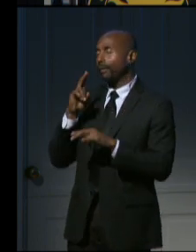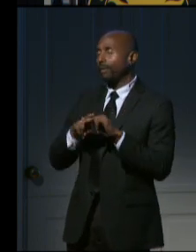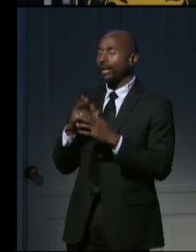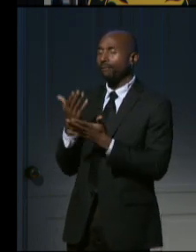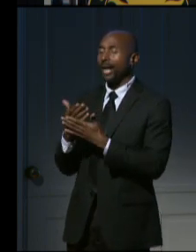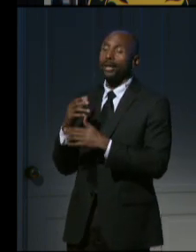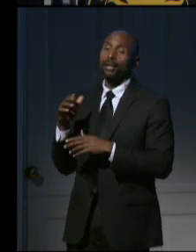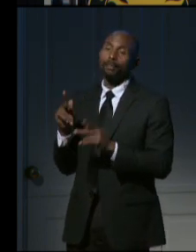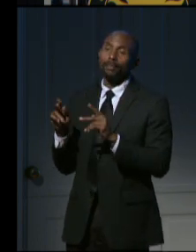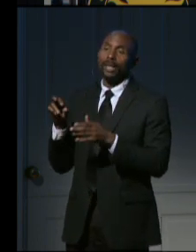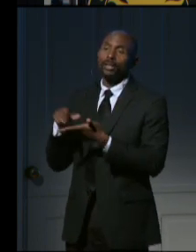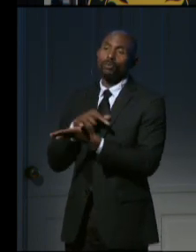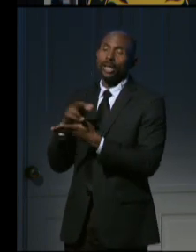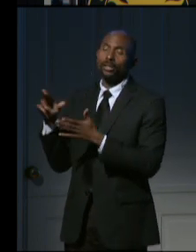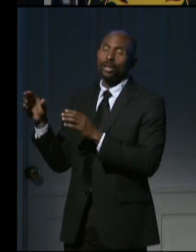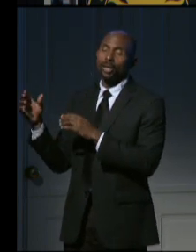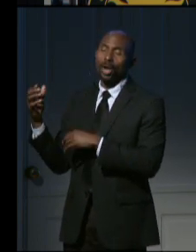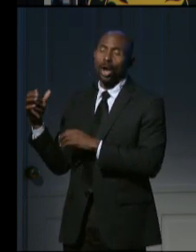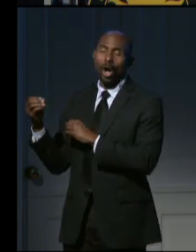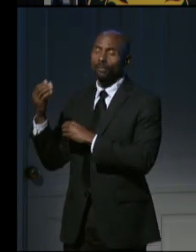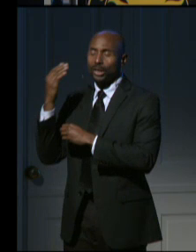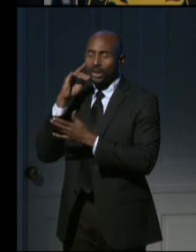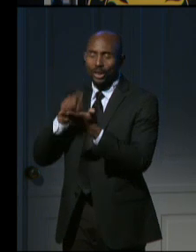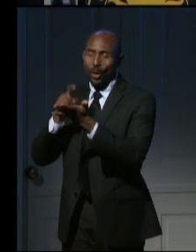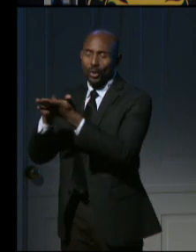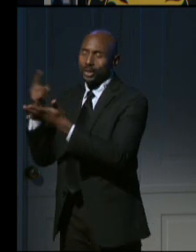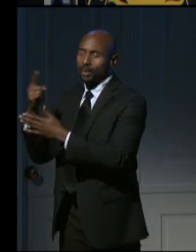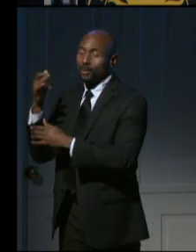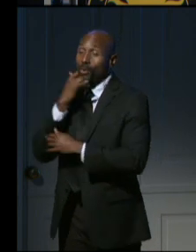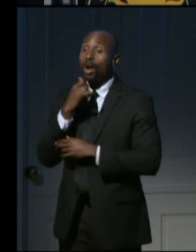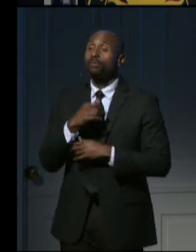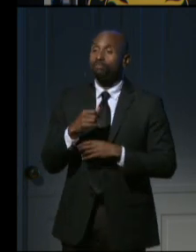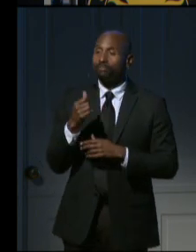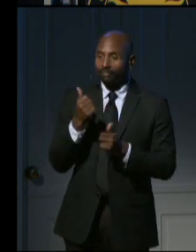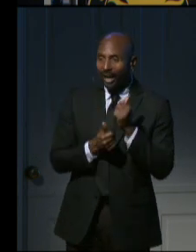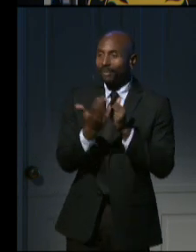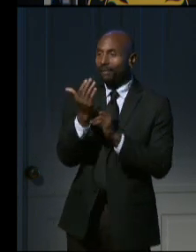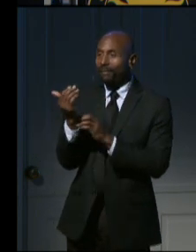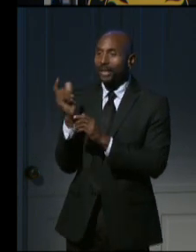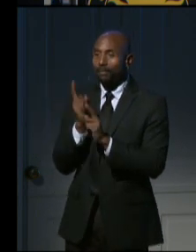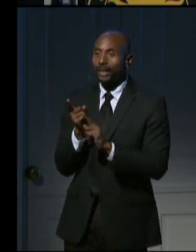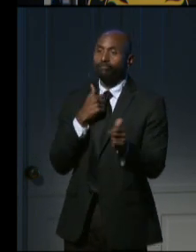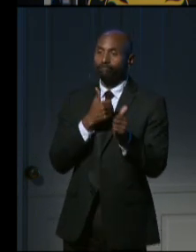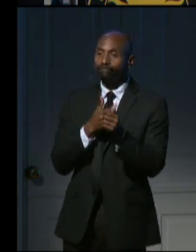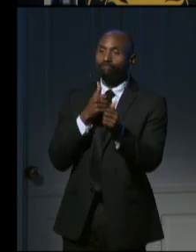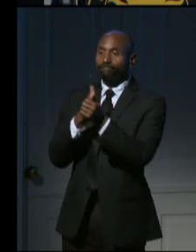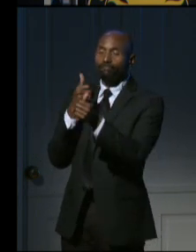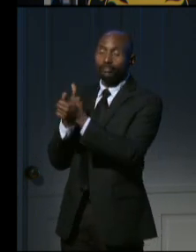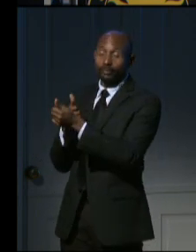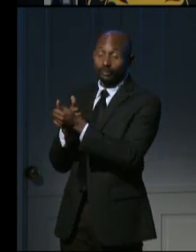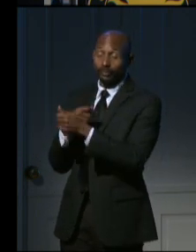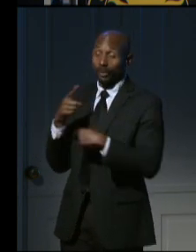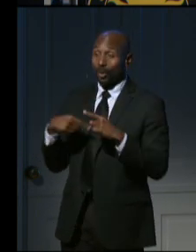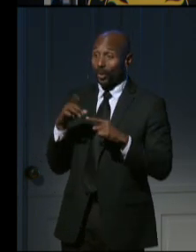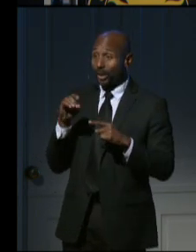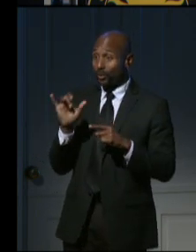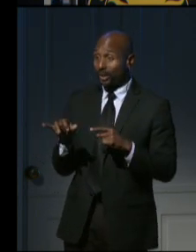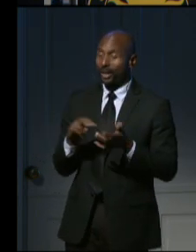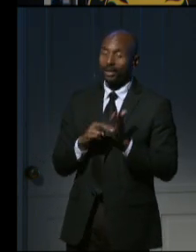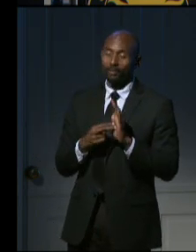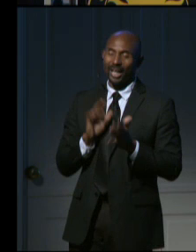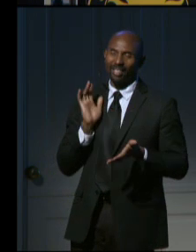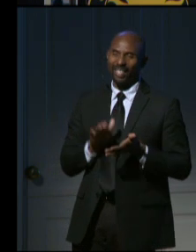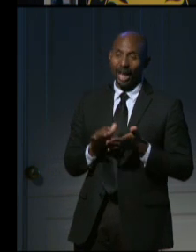registrar's office notice something wrong. It goes live every 15 minutes. And by doing that, that means that there's less